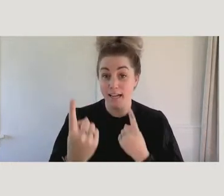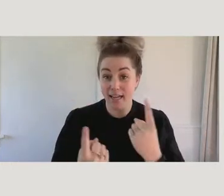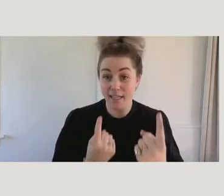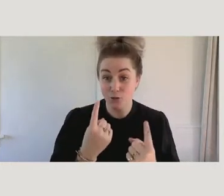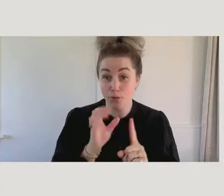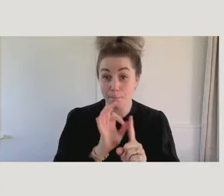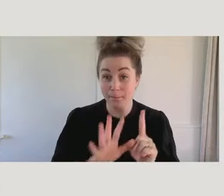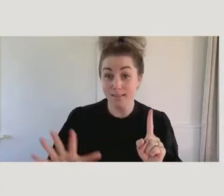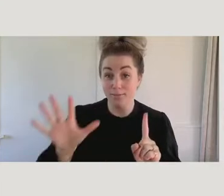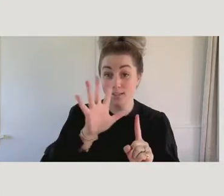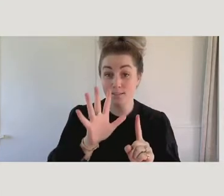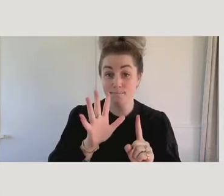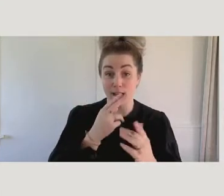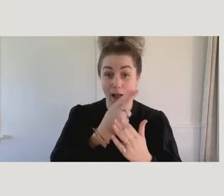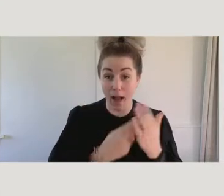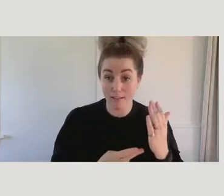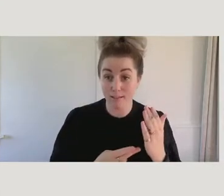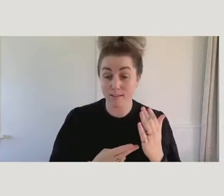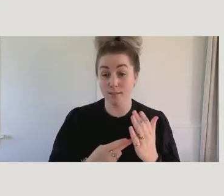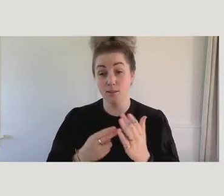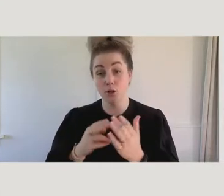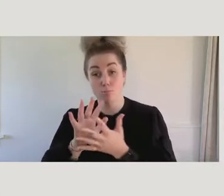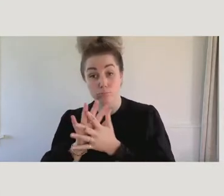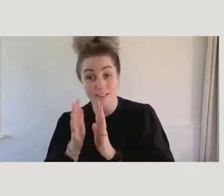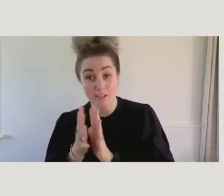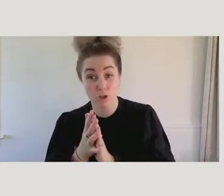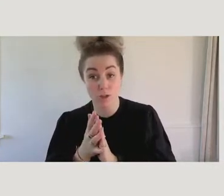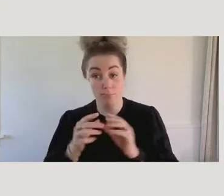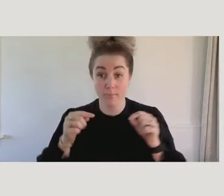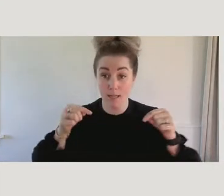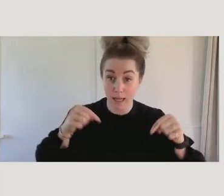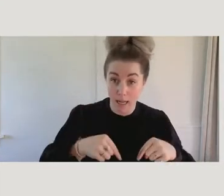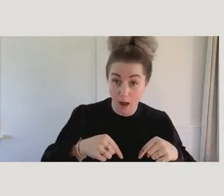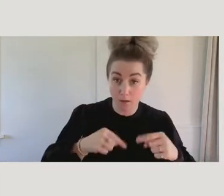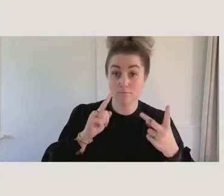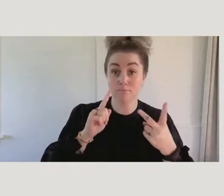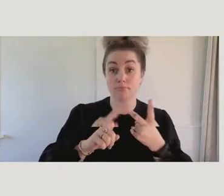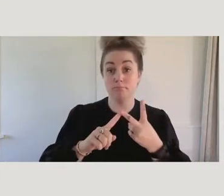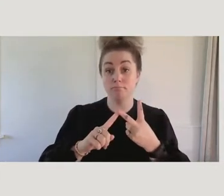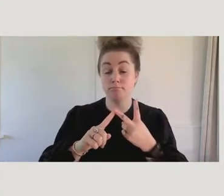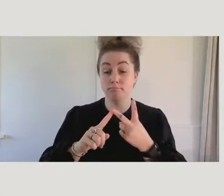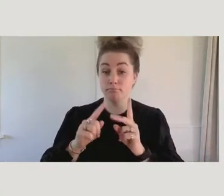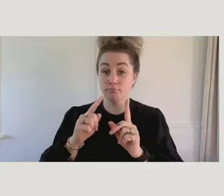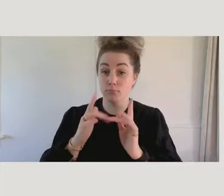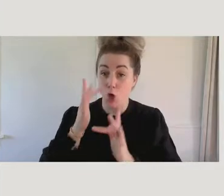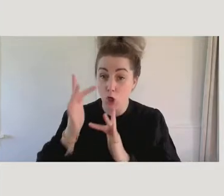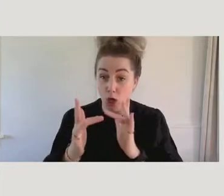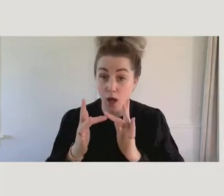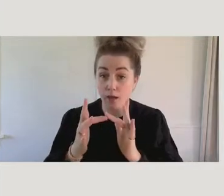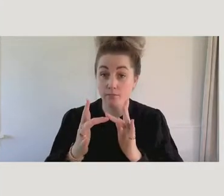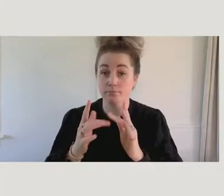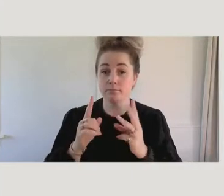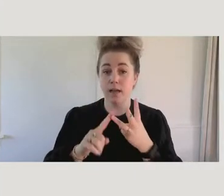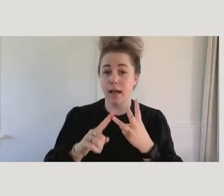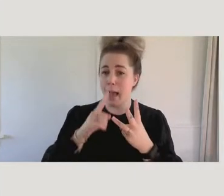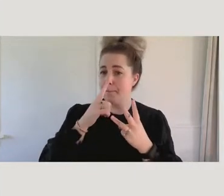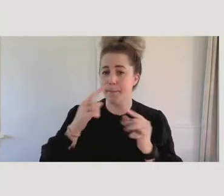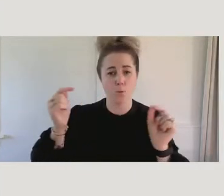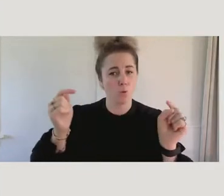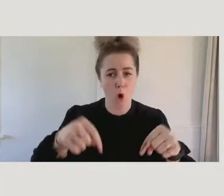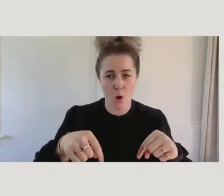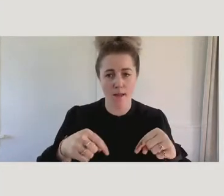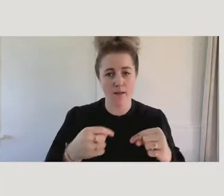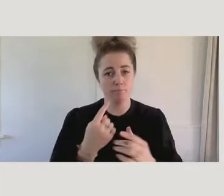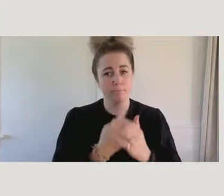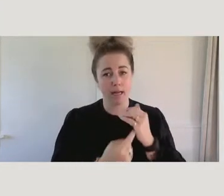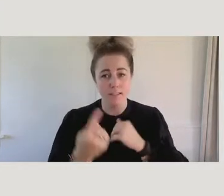and arts practitioner those both here and virtually and those who aren't here who individually and